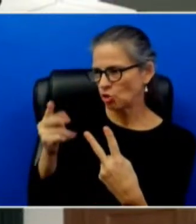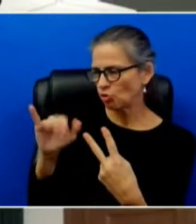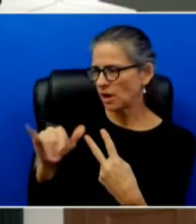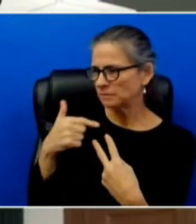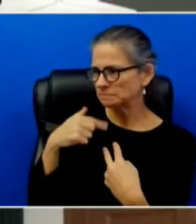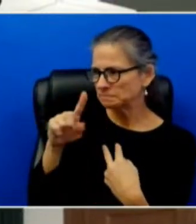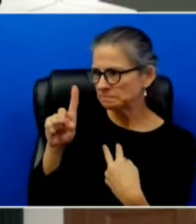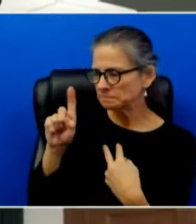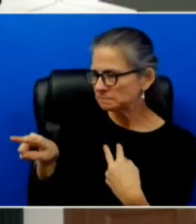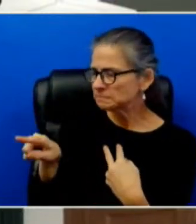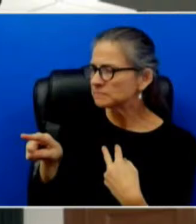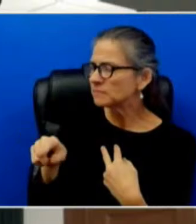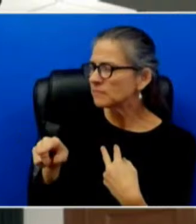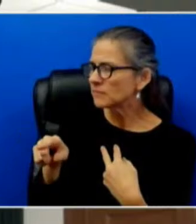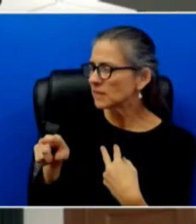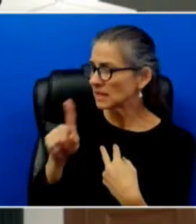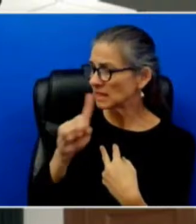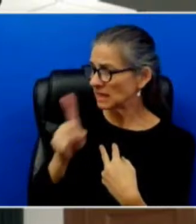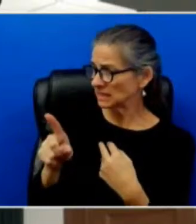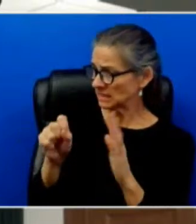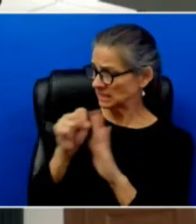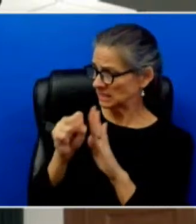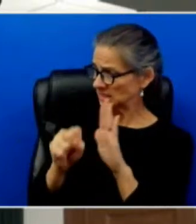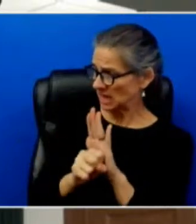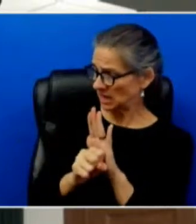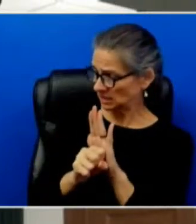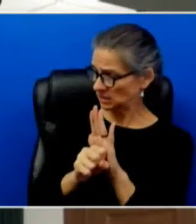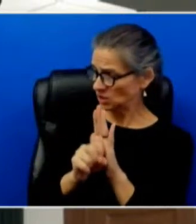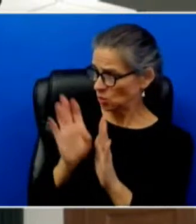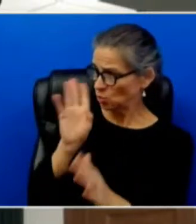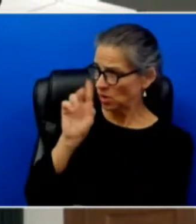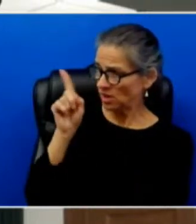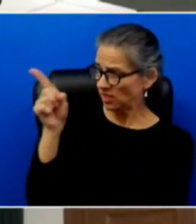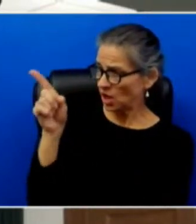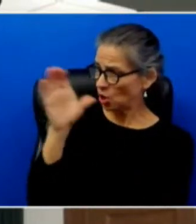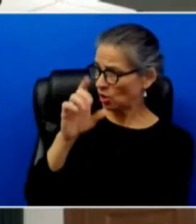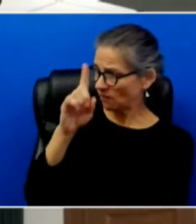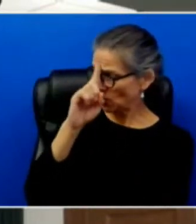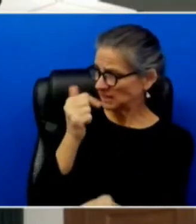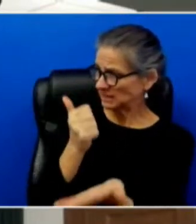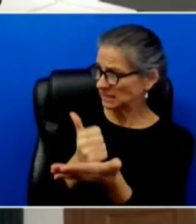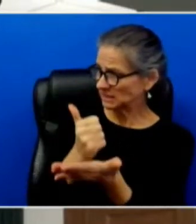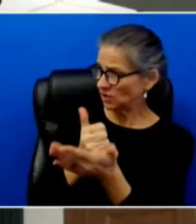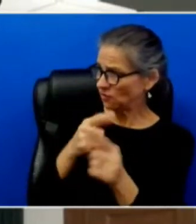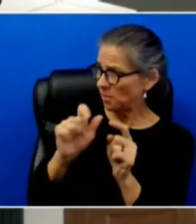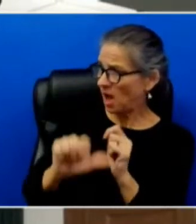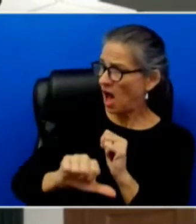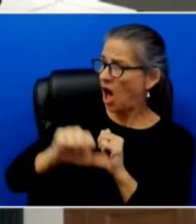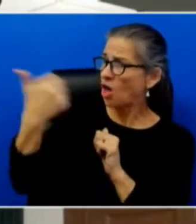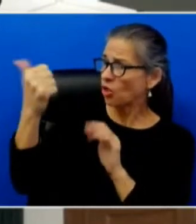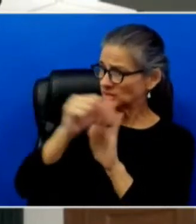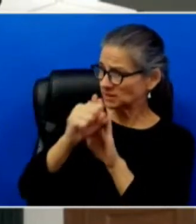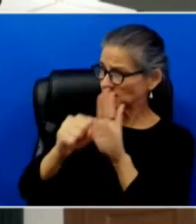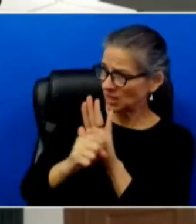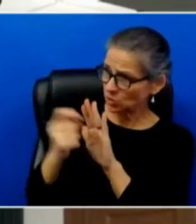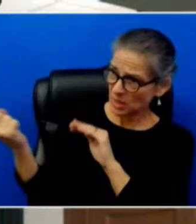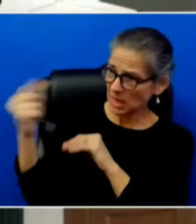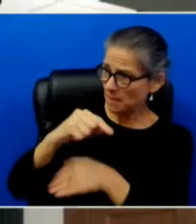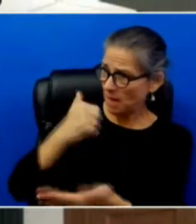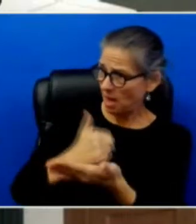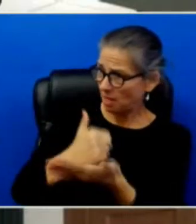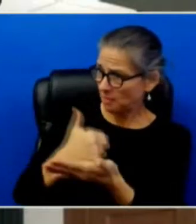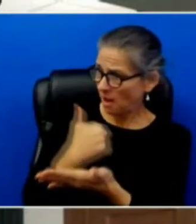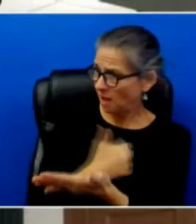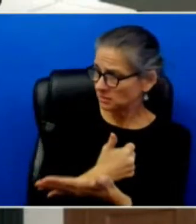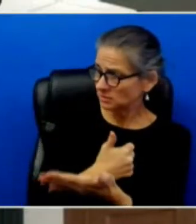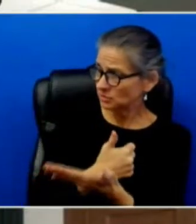comment. Is the state going to be seeking out assistance from other states to help us get through this? Thank